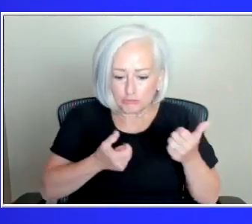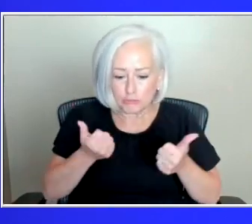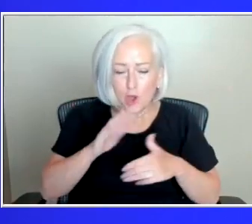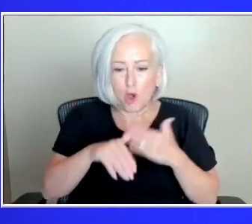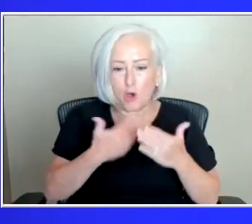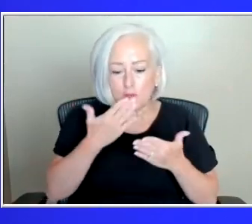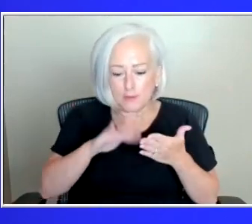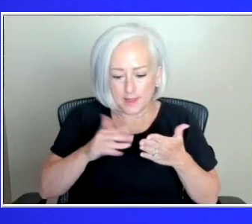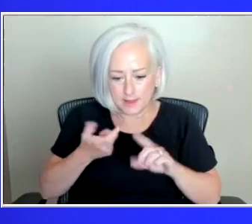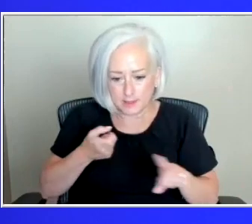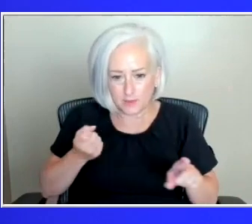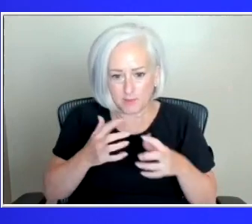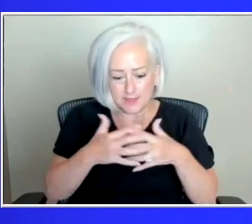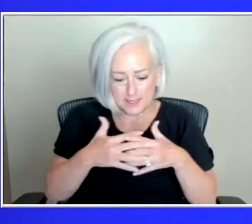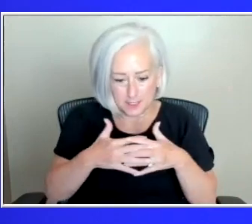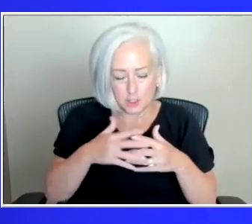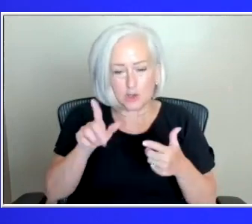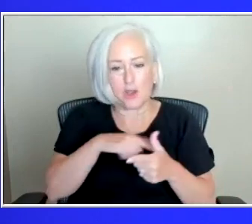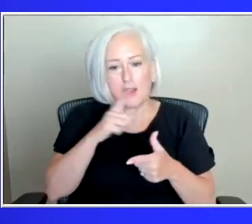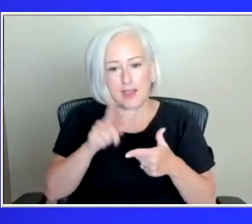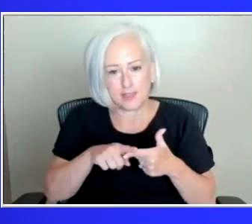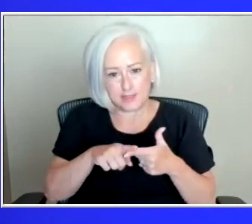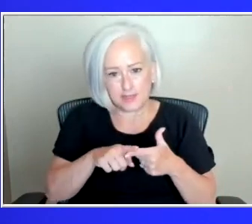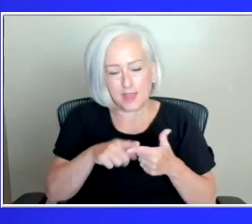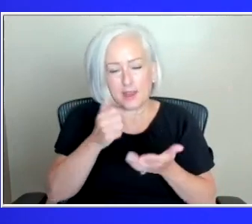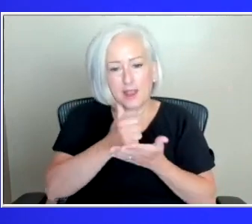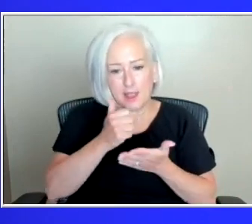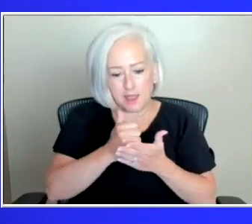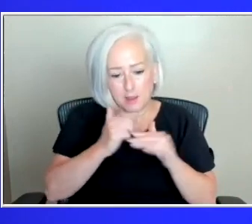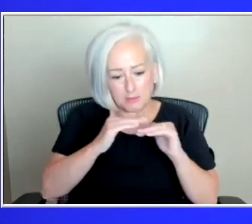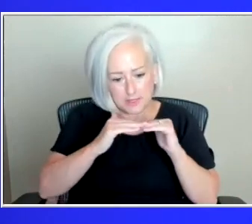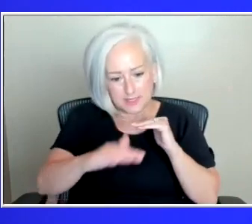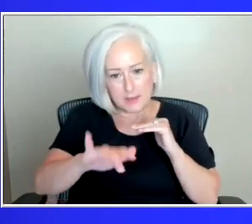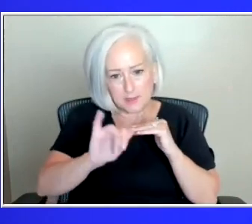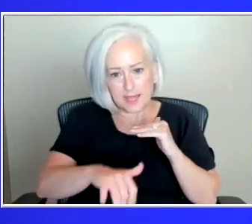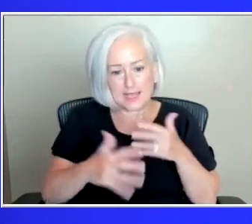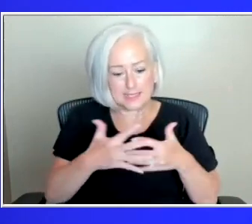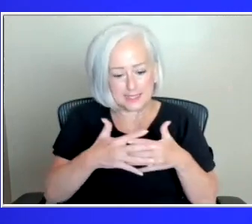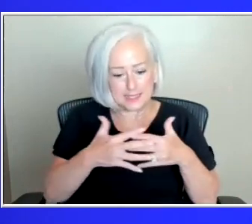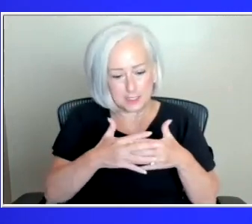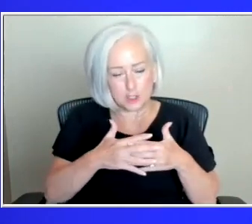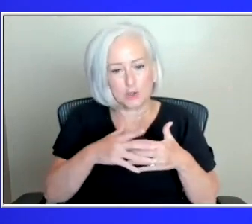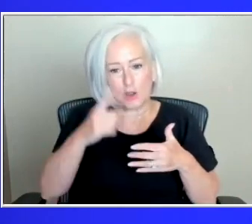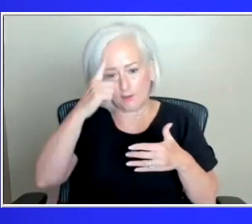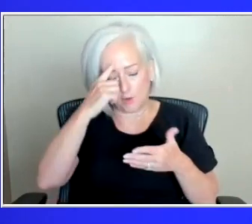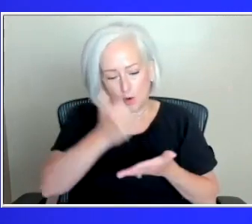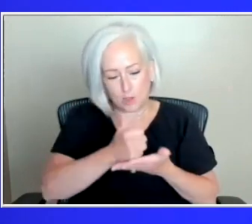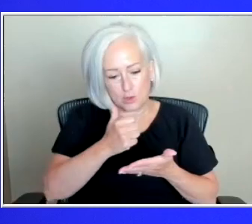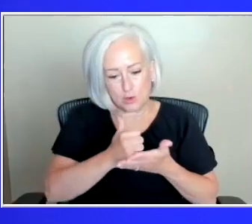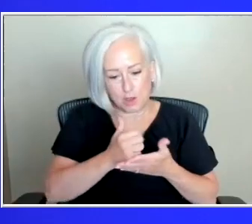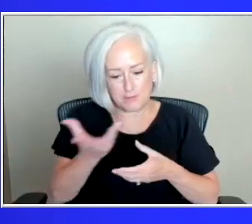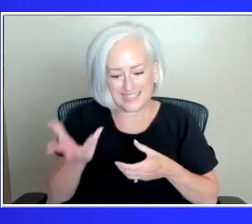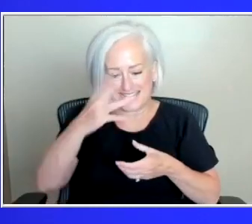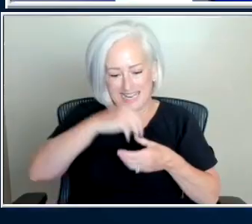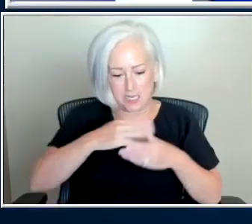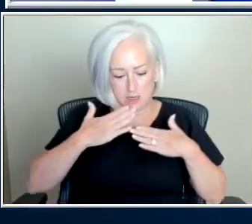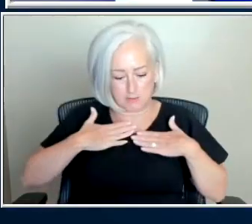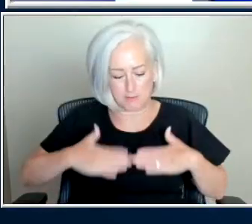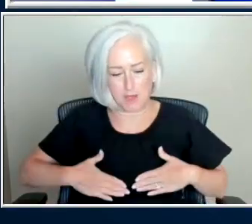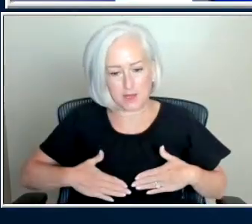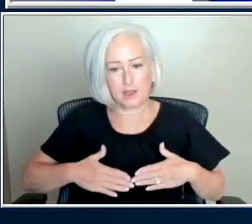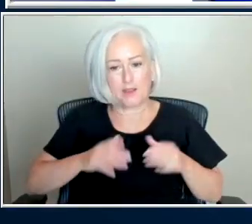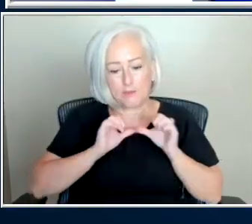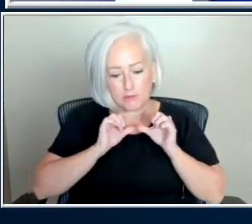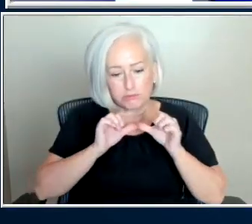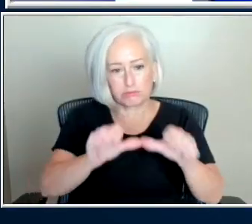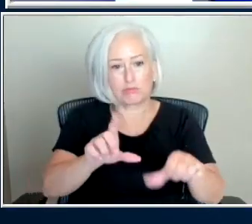also to help stabilize it so that it can exist in humans for a long period of time. Okay, T-7, and you've got to